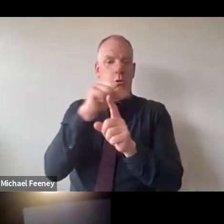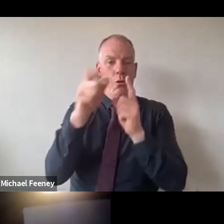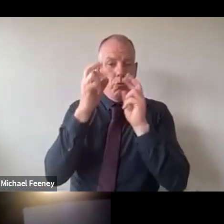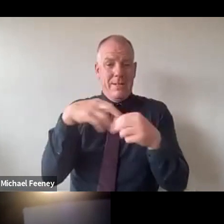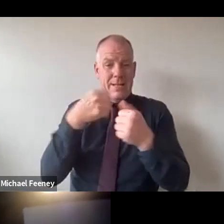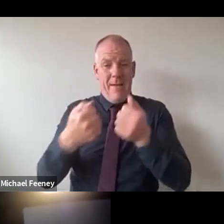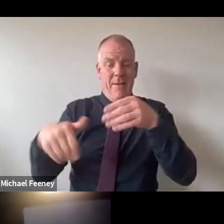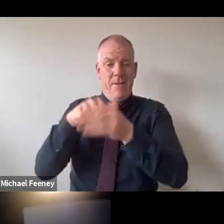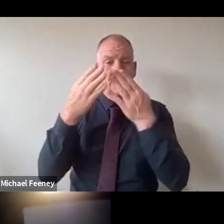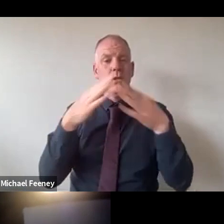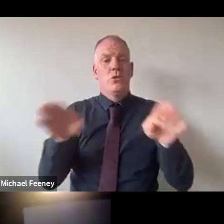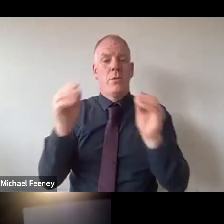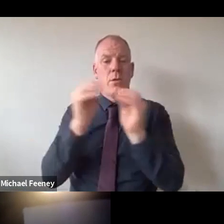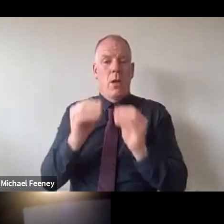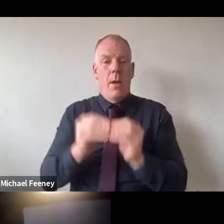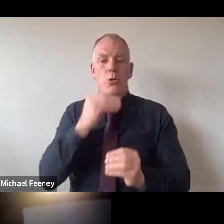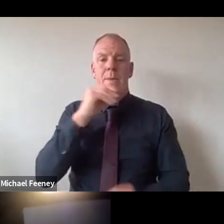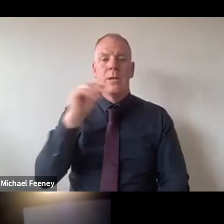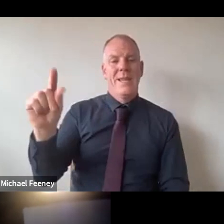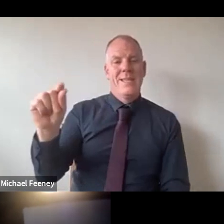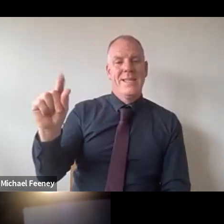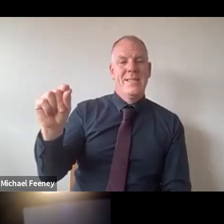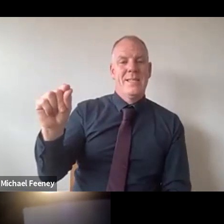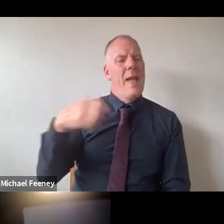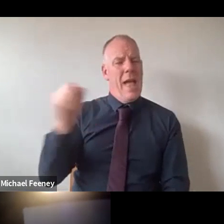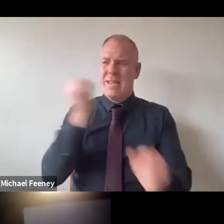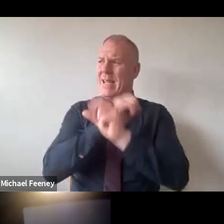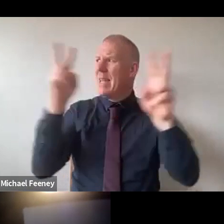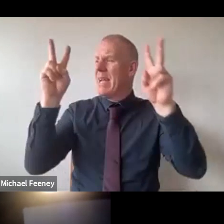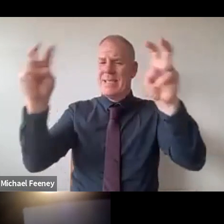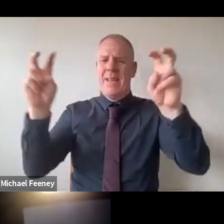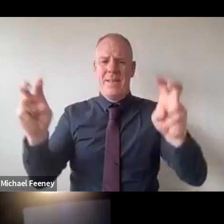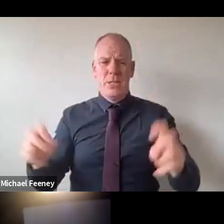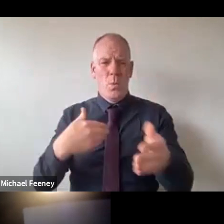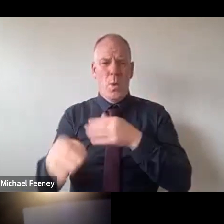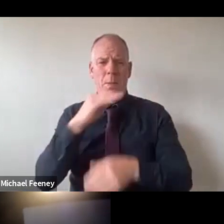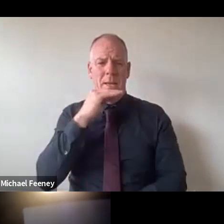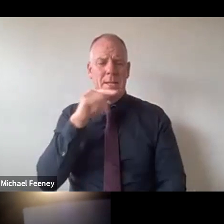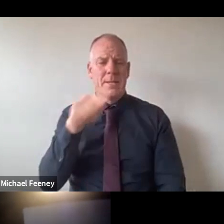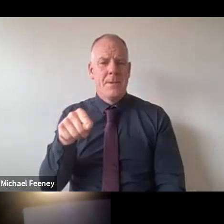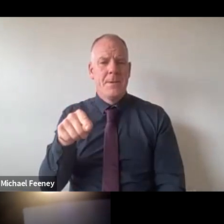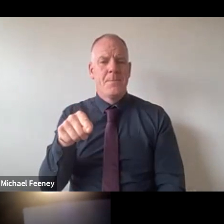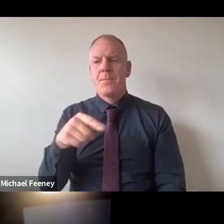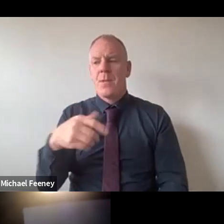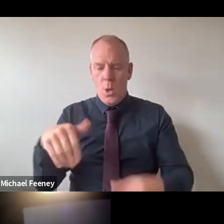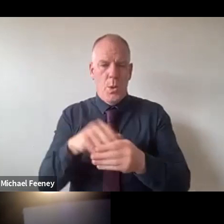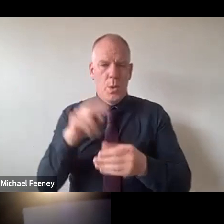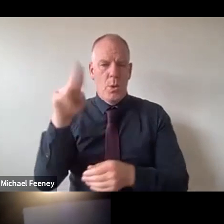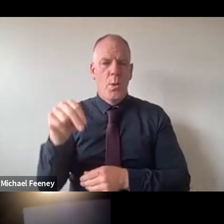in their general comment number 20. So we have clear definitions on what these mean, and they are clearly covered by